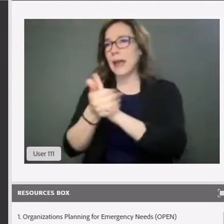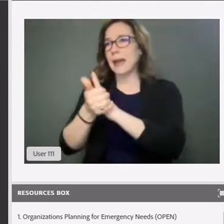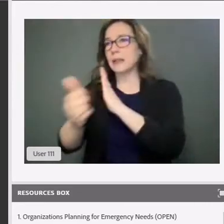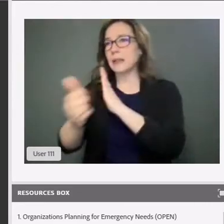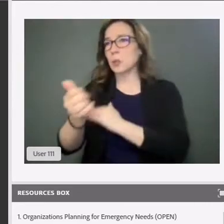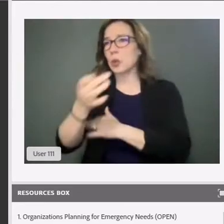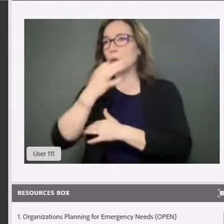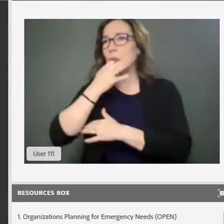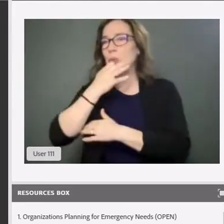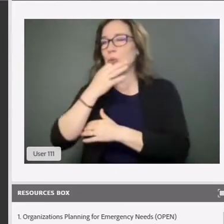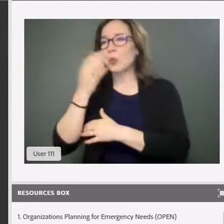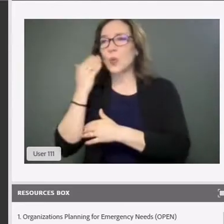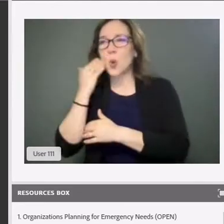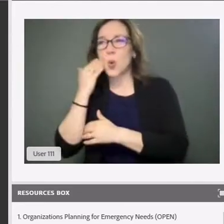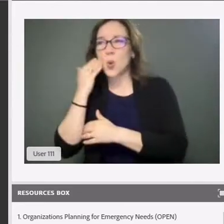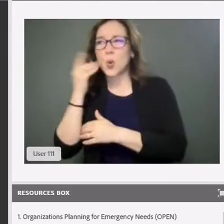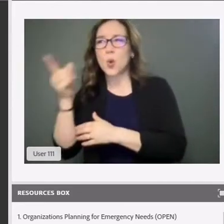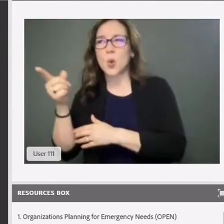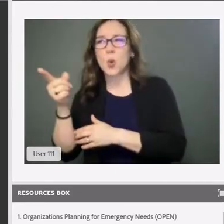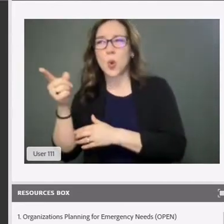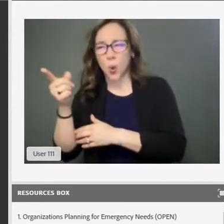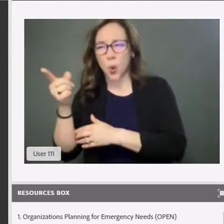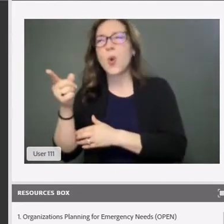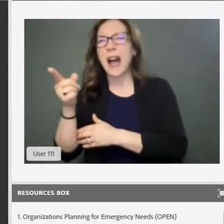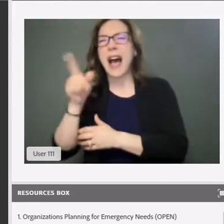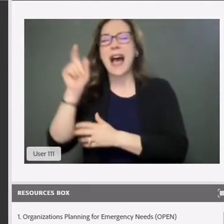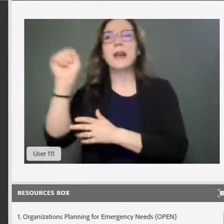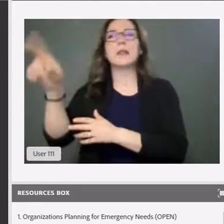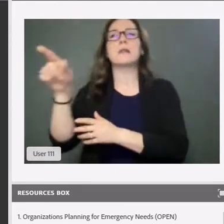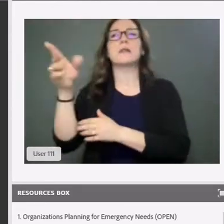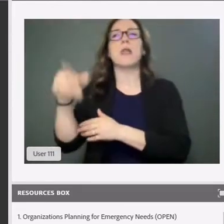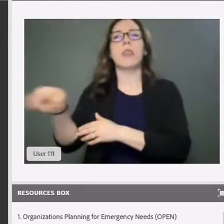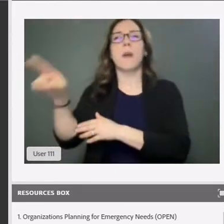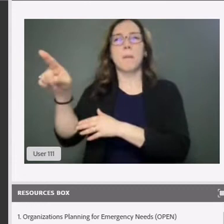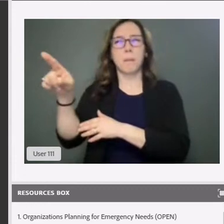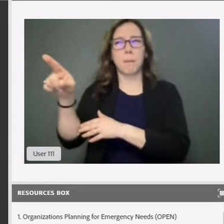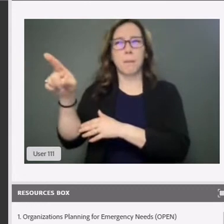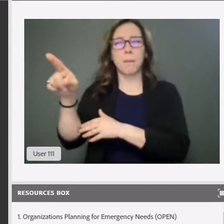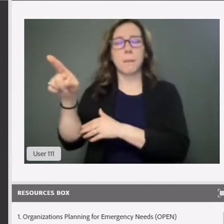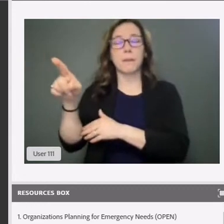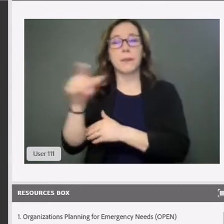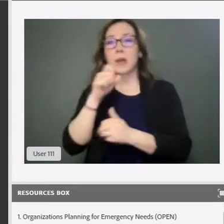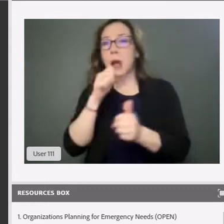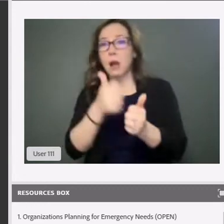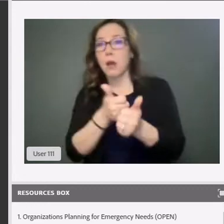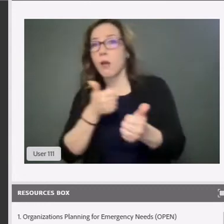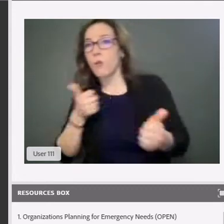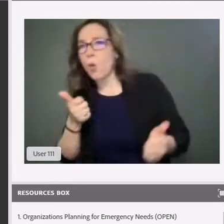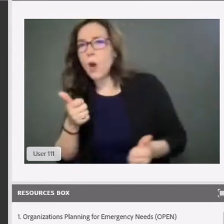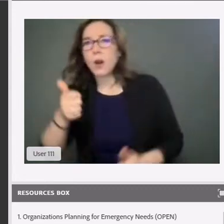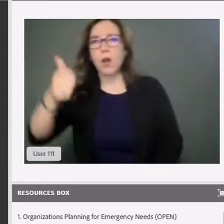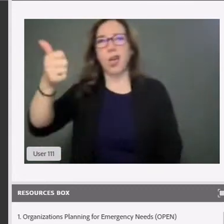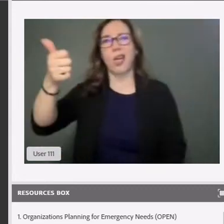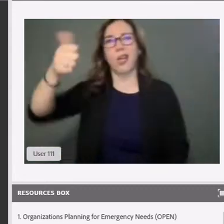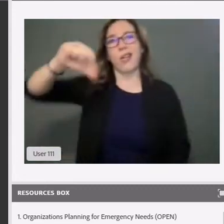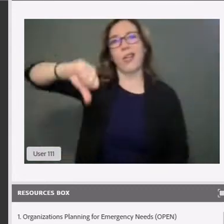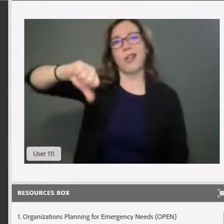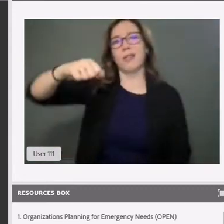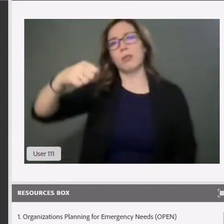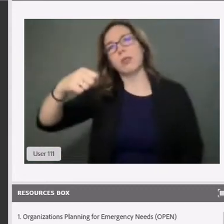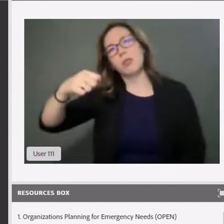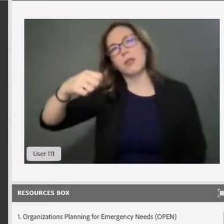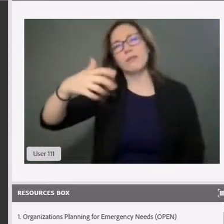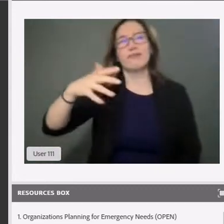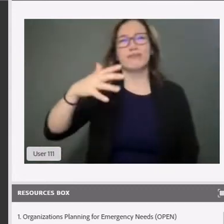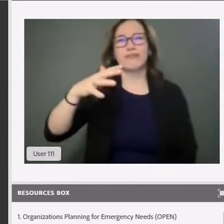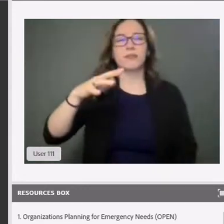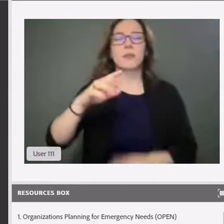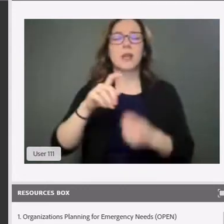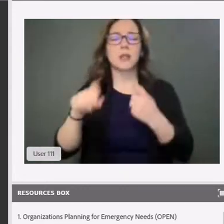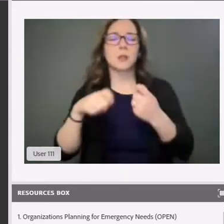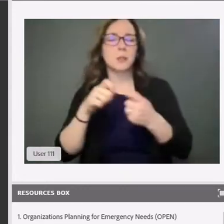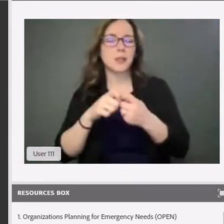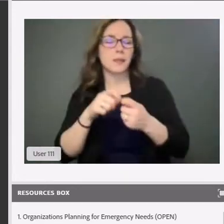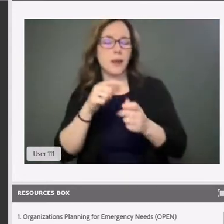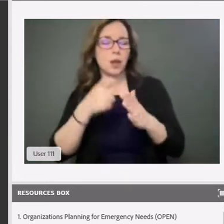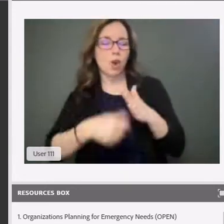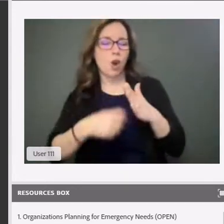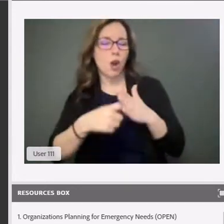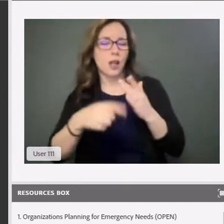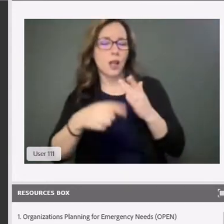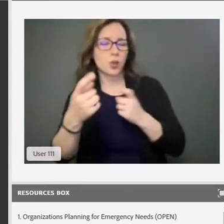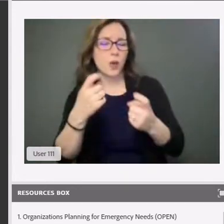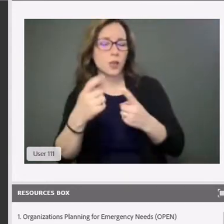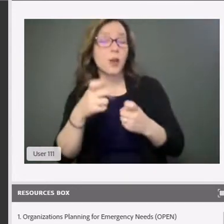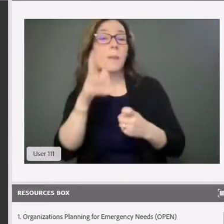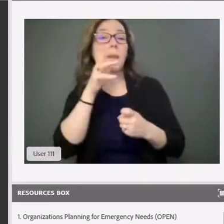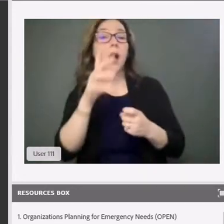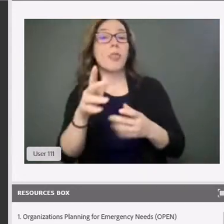my team or Ginny's team. So we're going to avoid, and we're not going to sort of give thumbs up or thumbs down responses to specific eligible cost questions,